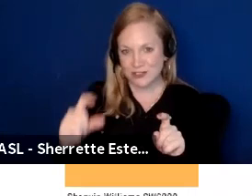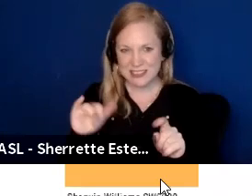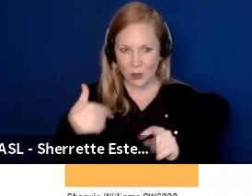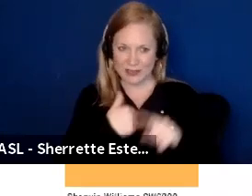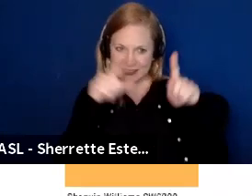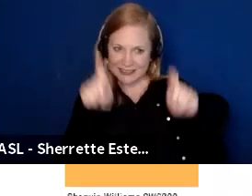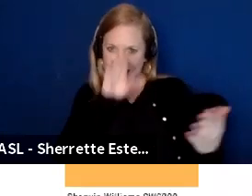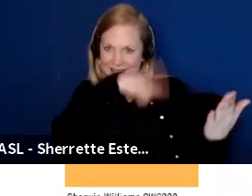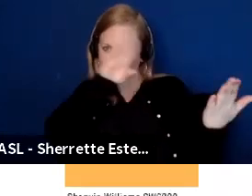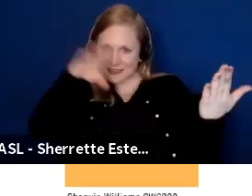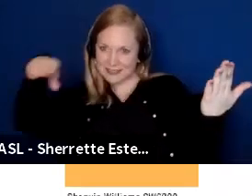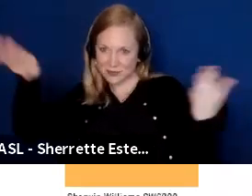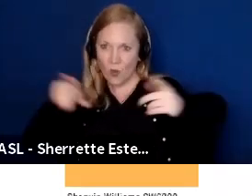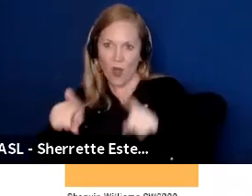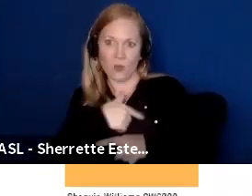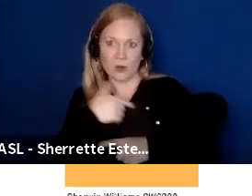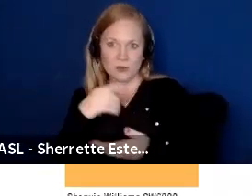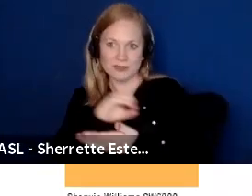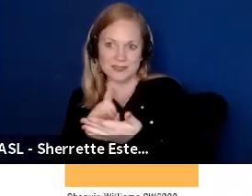in construction.